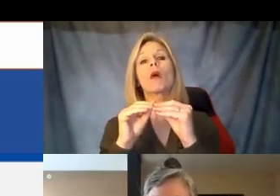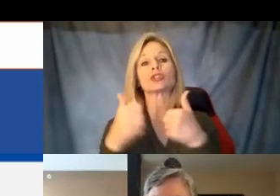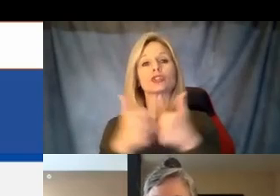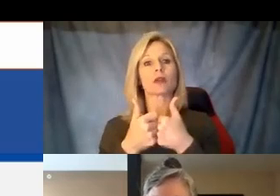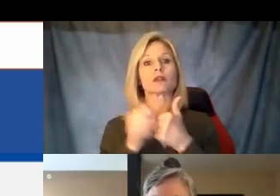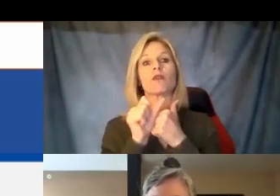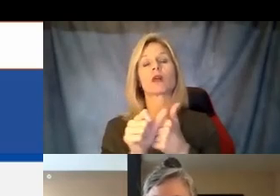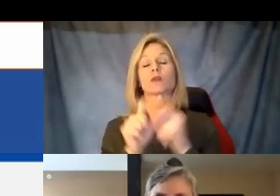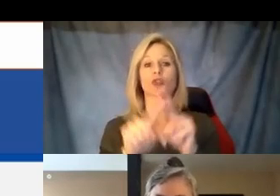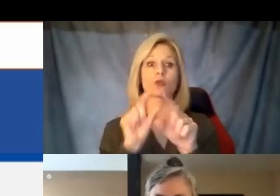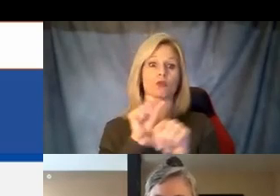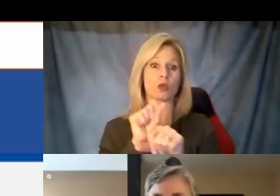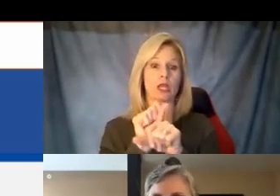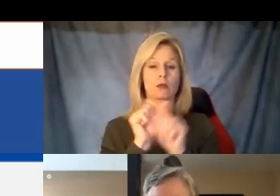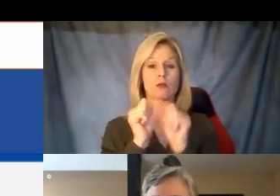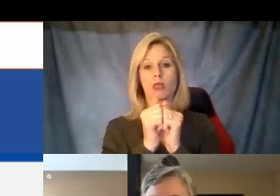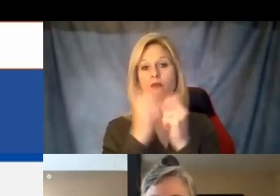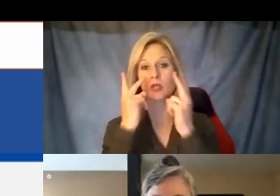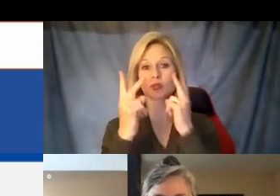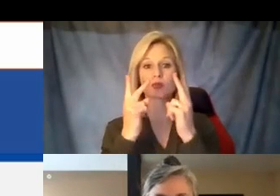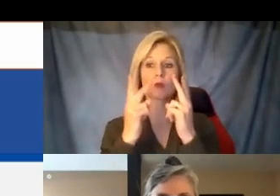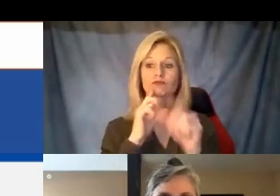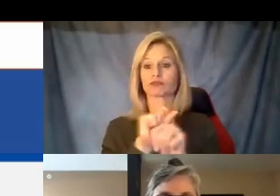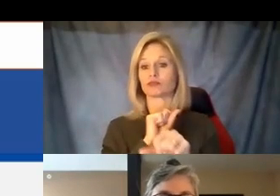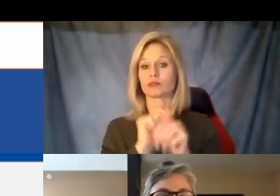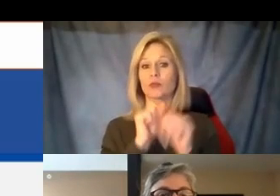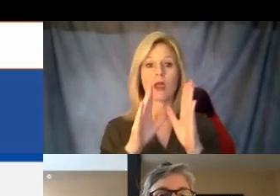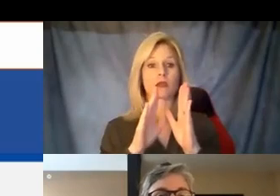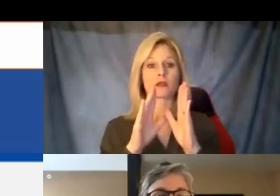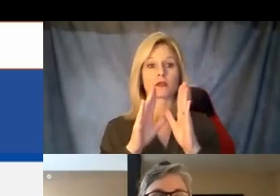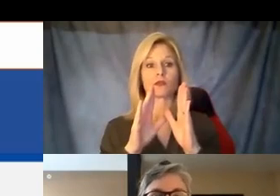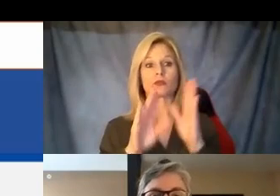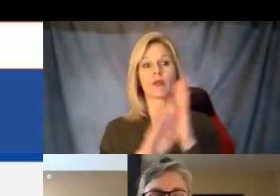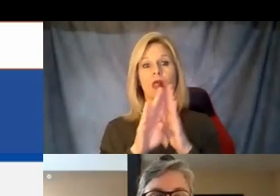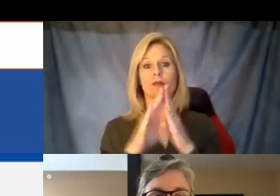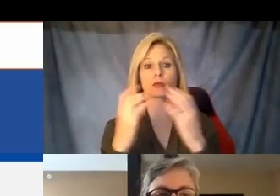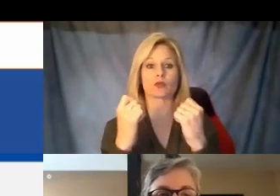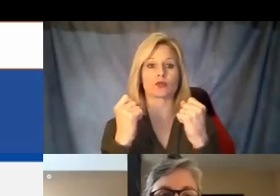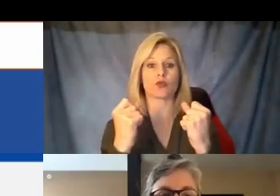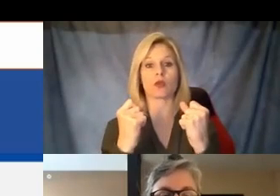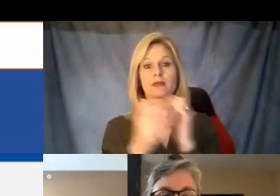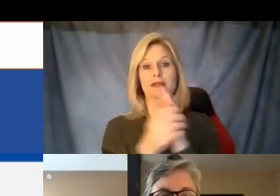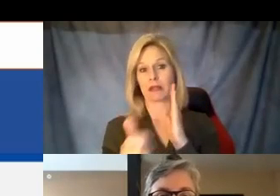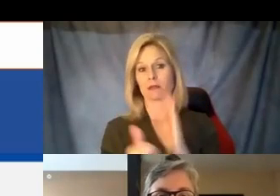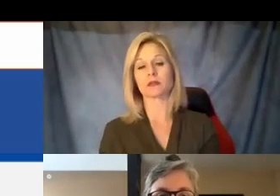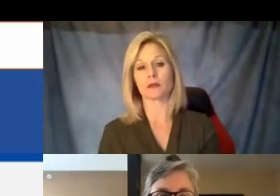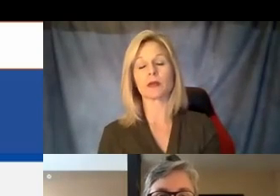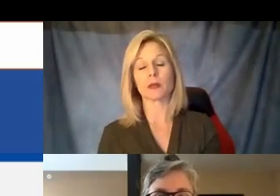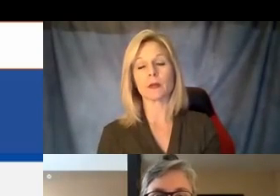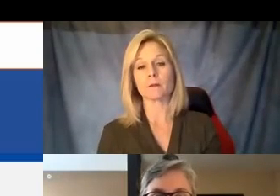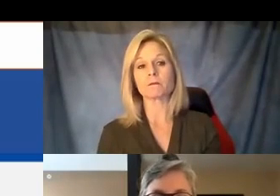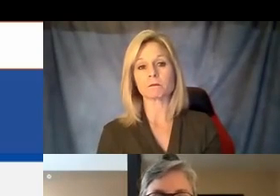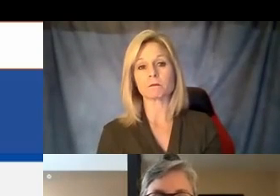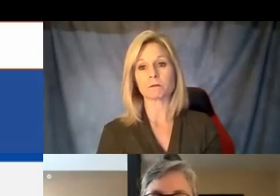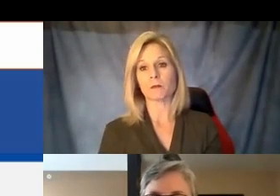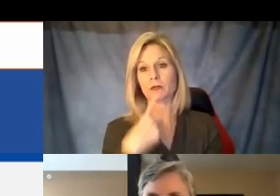on visual, concrete ways to strengthen those skill sets. So I'm going to say here, there's a couple of things.